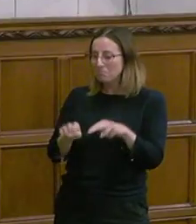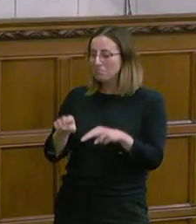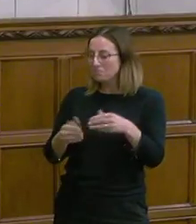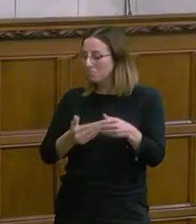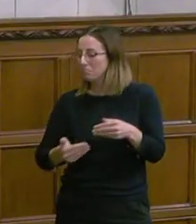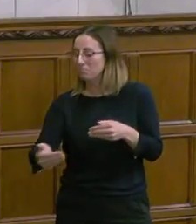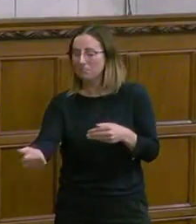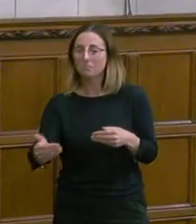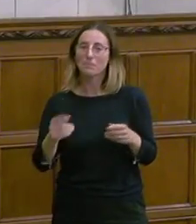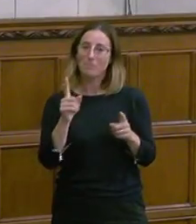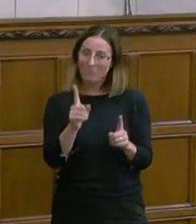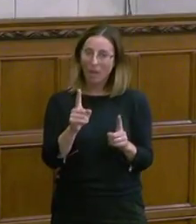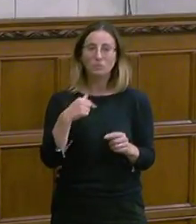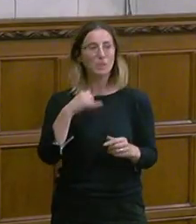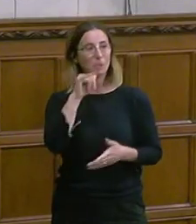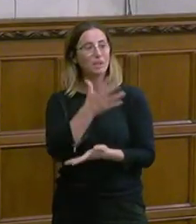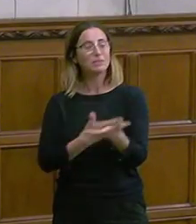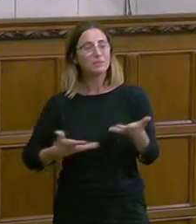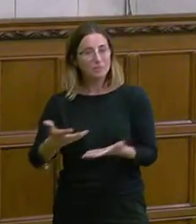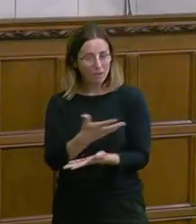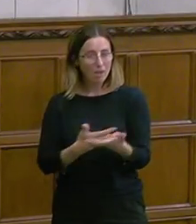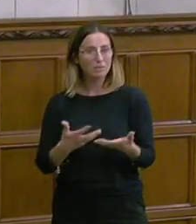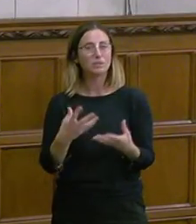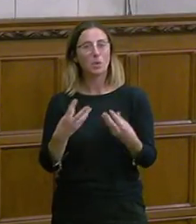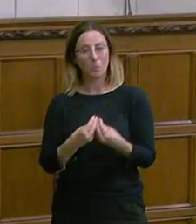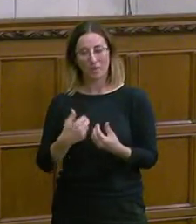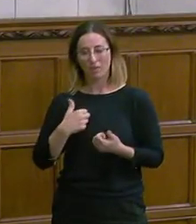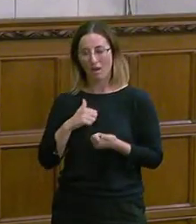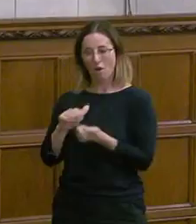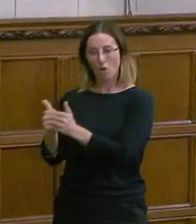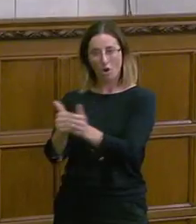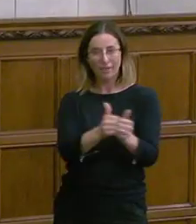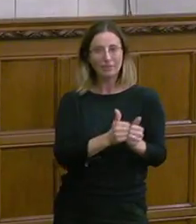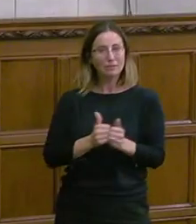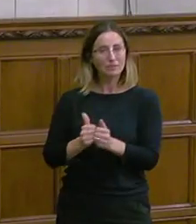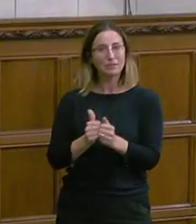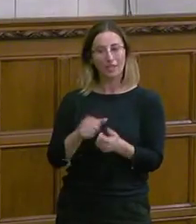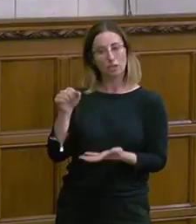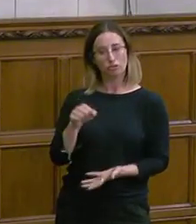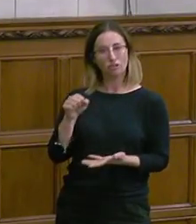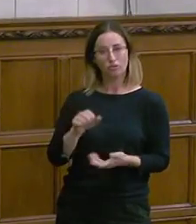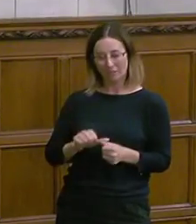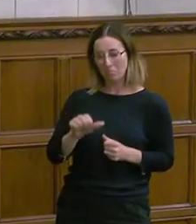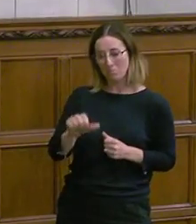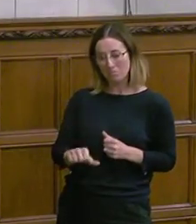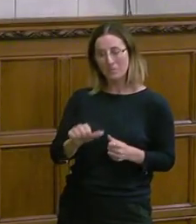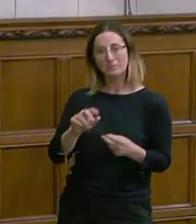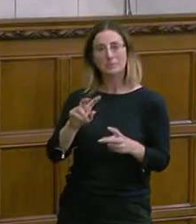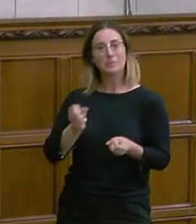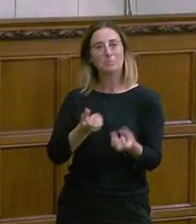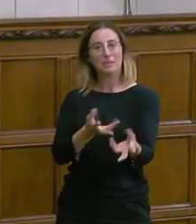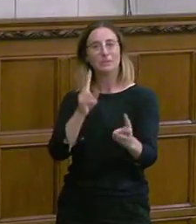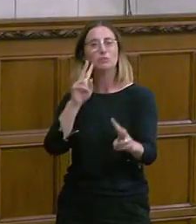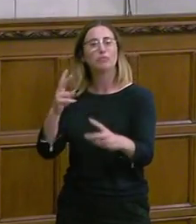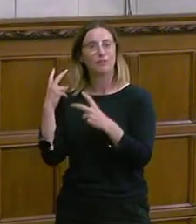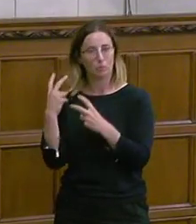of course, be something that we will be discussing with ministerial colleagues in the Treasury as part of the next spending review. I